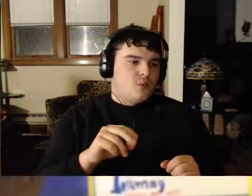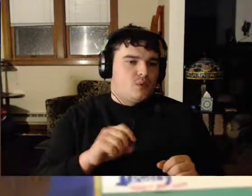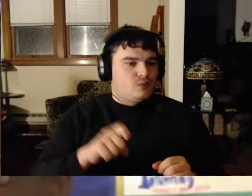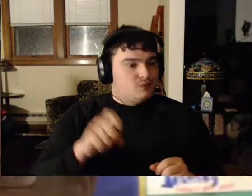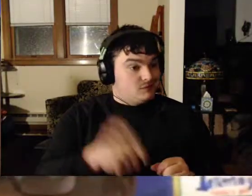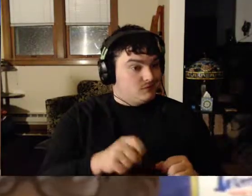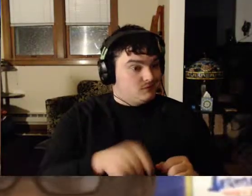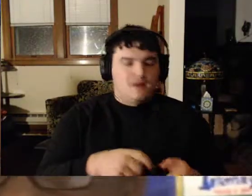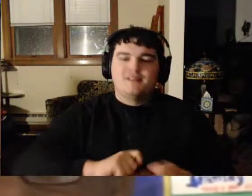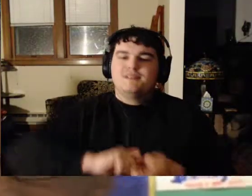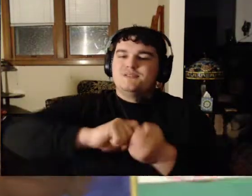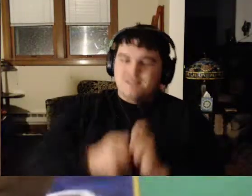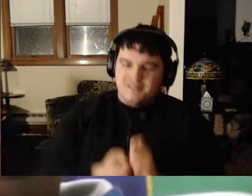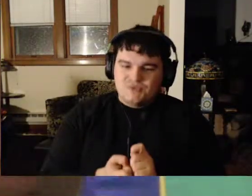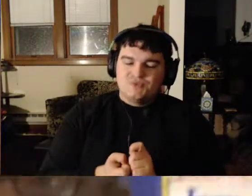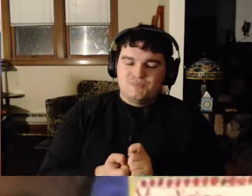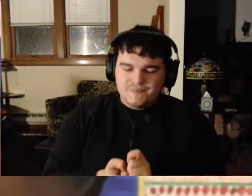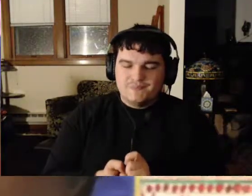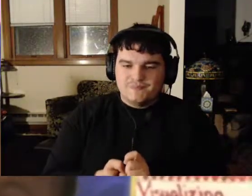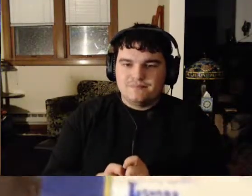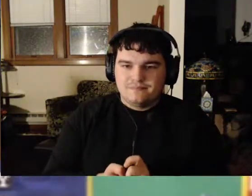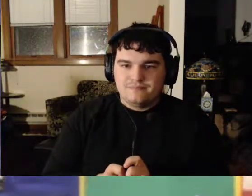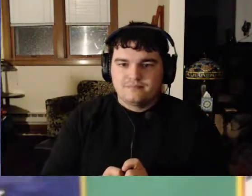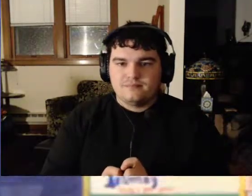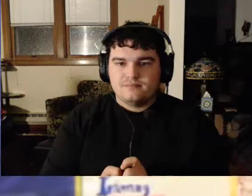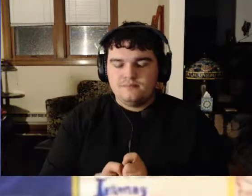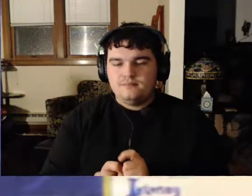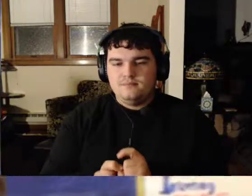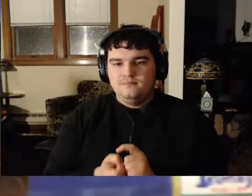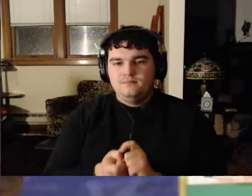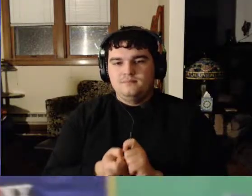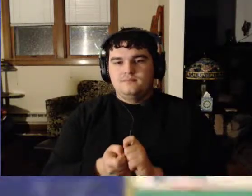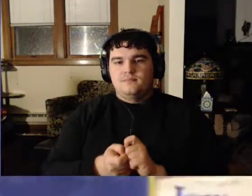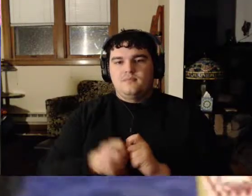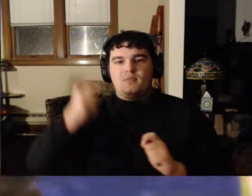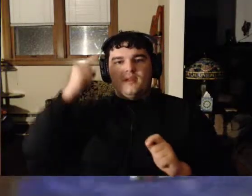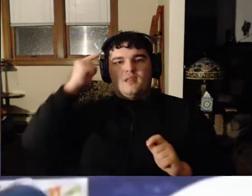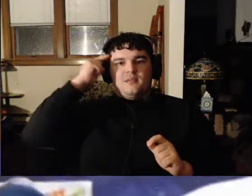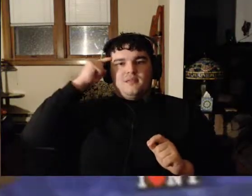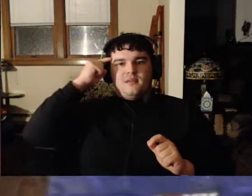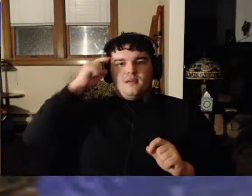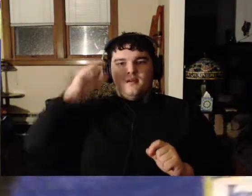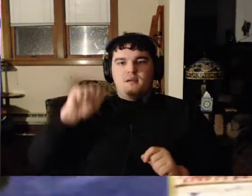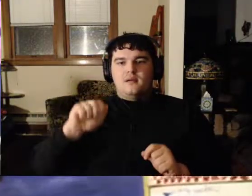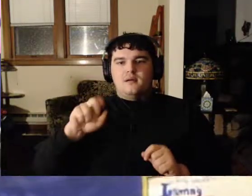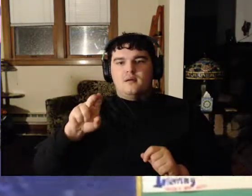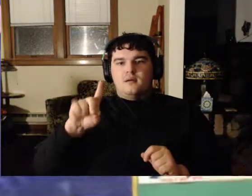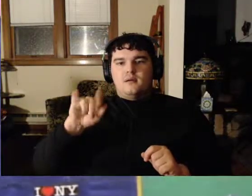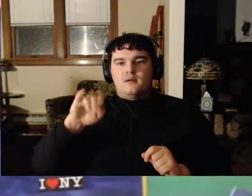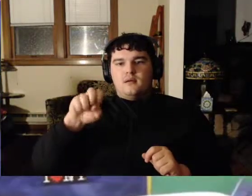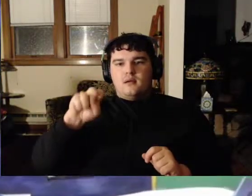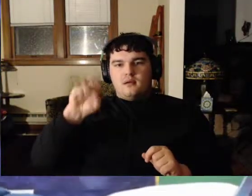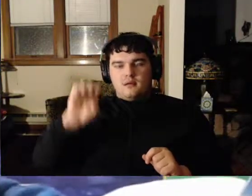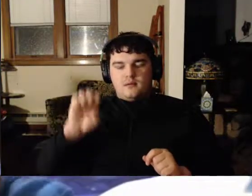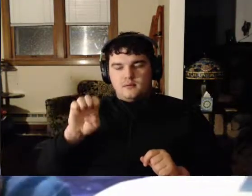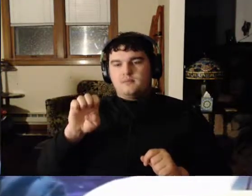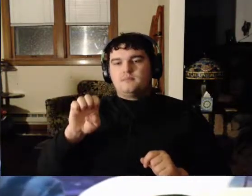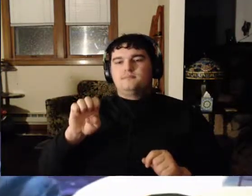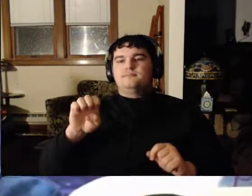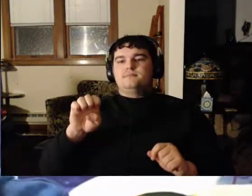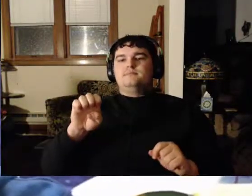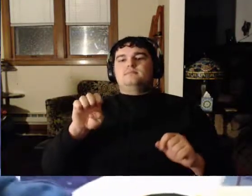pretend that your audience, who is your class and your teacher, we have a little bit of schema, but what if we didn't have that schema? Would that be